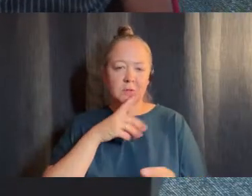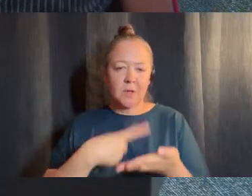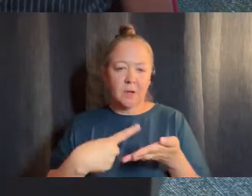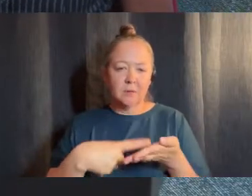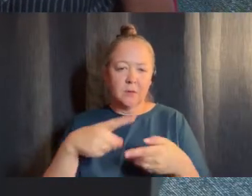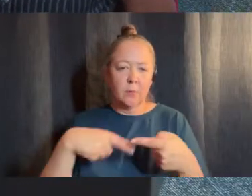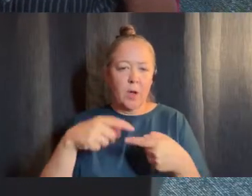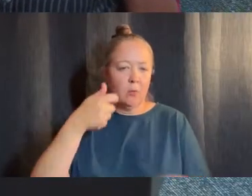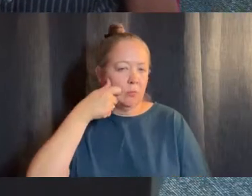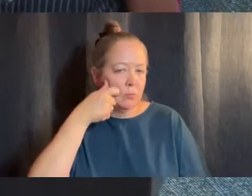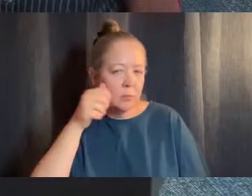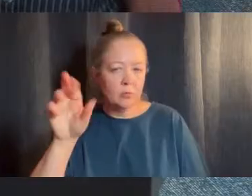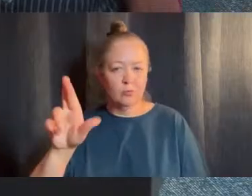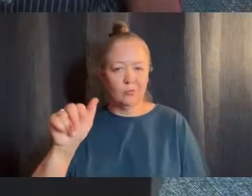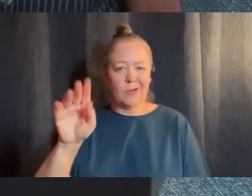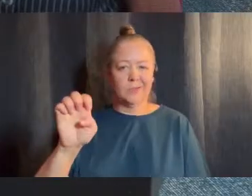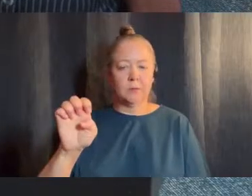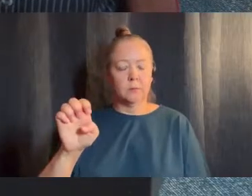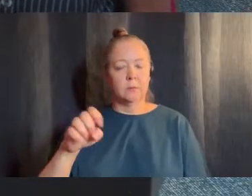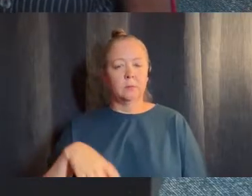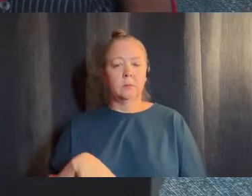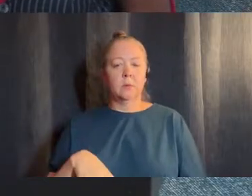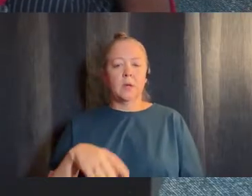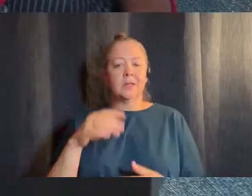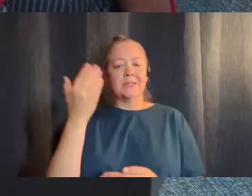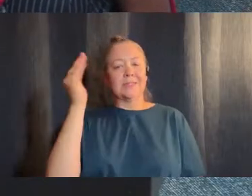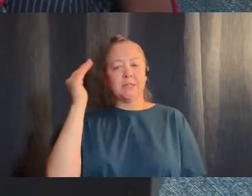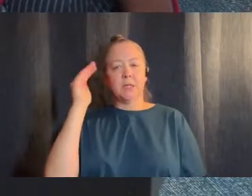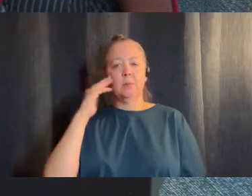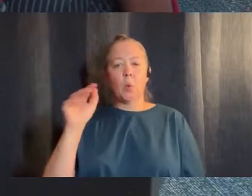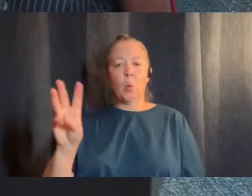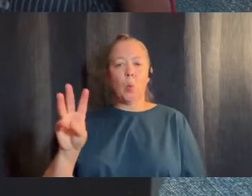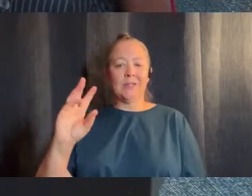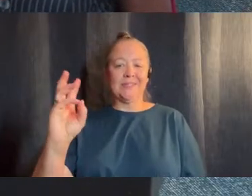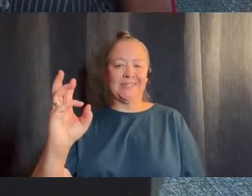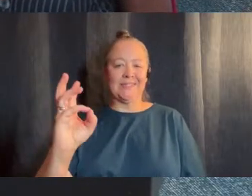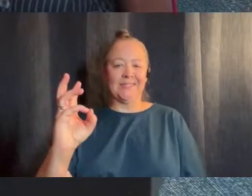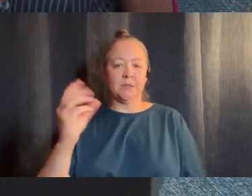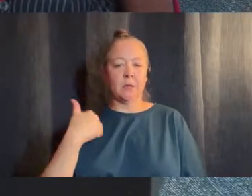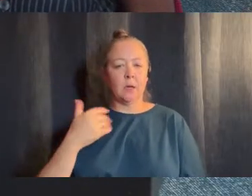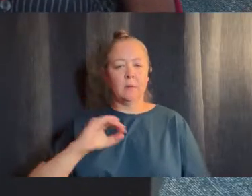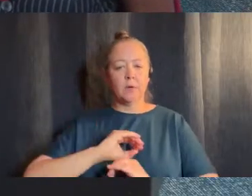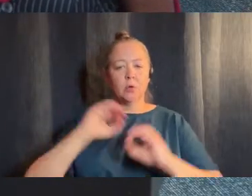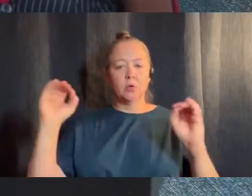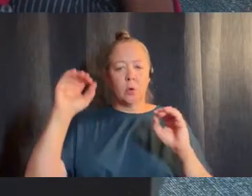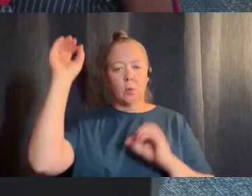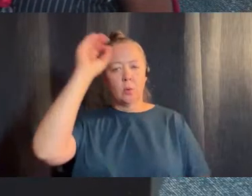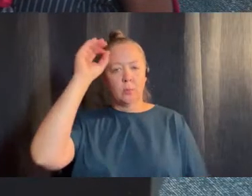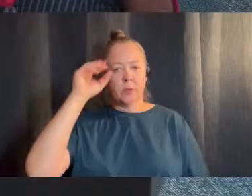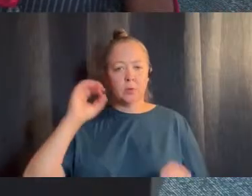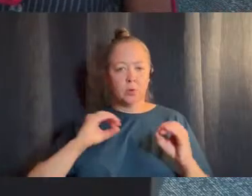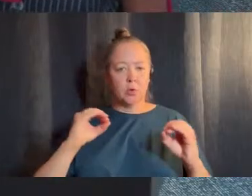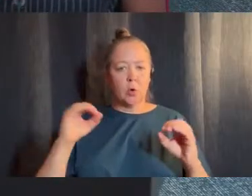voice on the town budget or Cheverly Hill annexation, as we should.